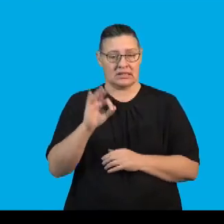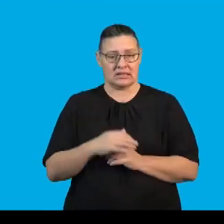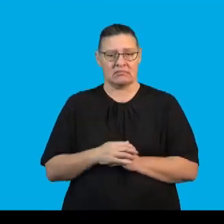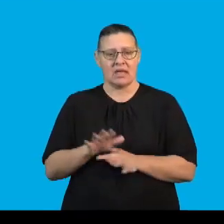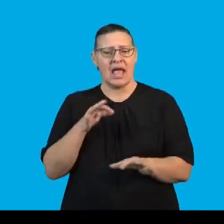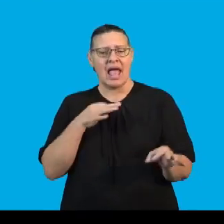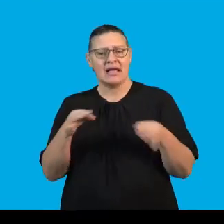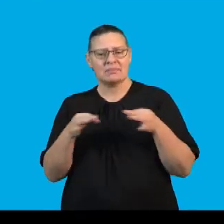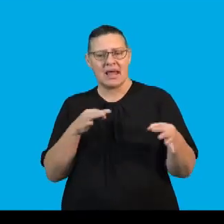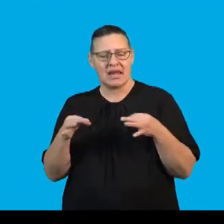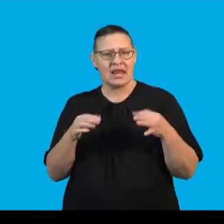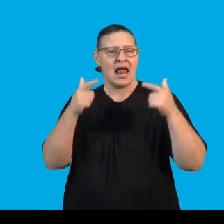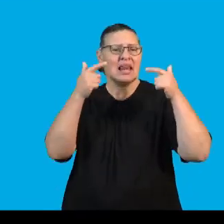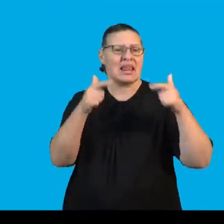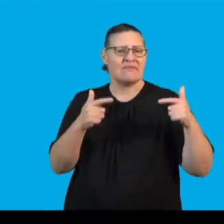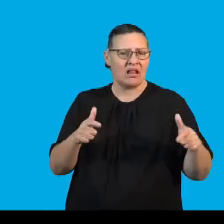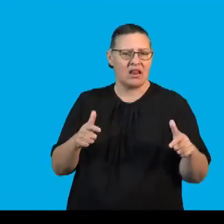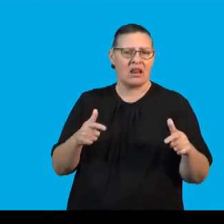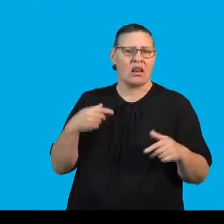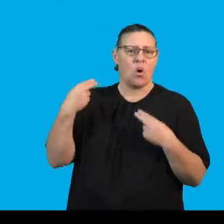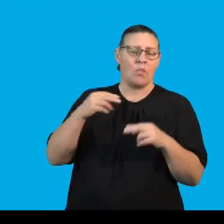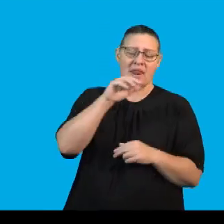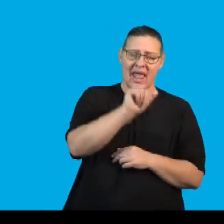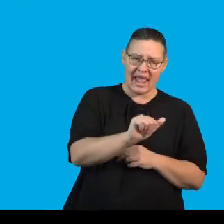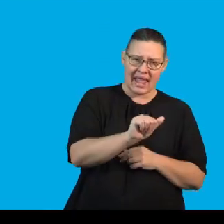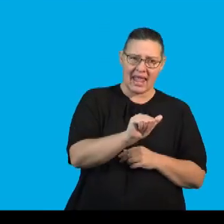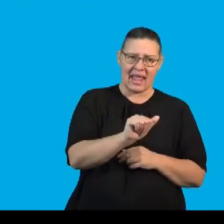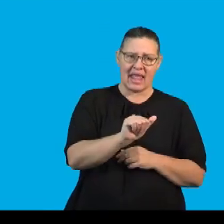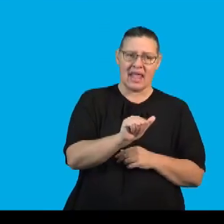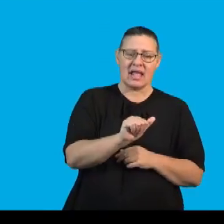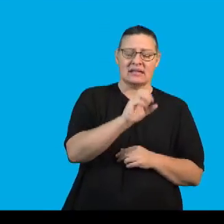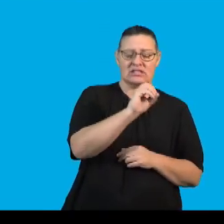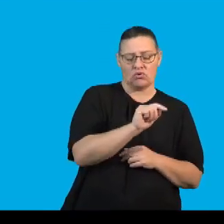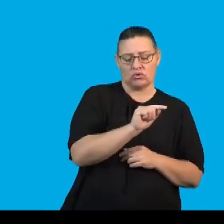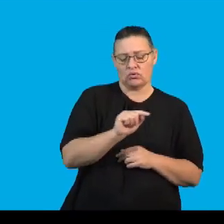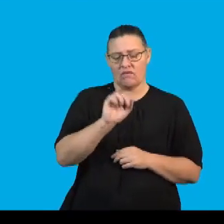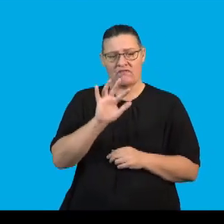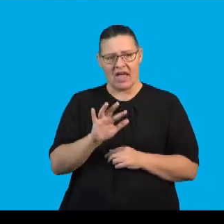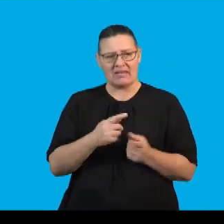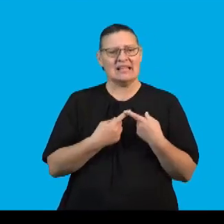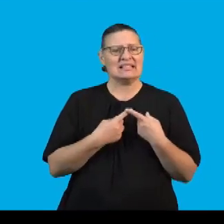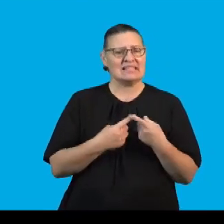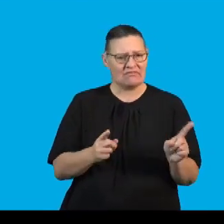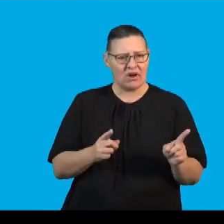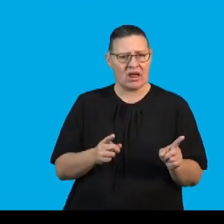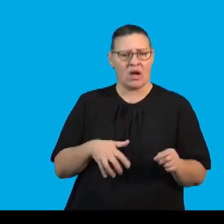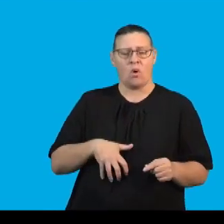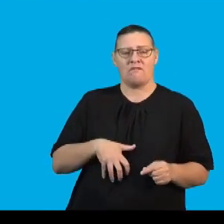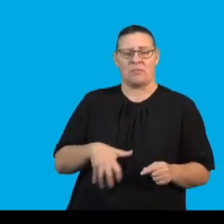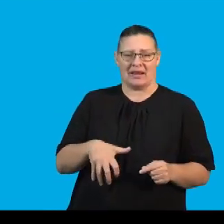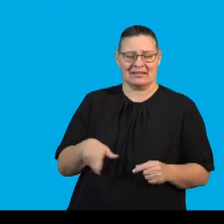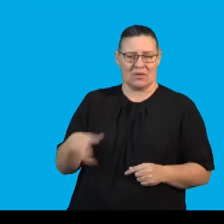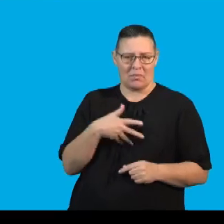233, explain how the levels of hormone A on days 0 to 5 will differ in